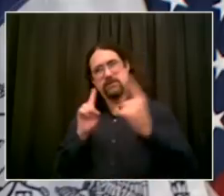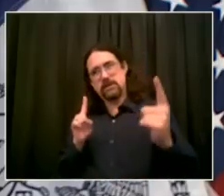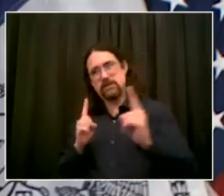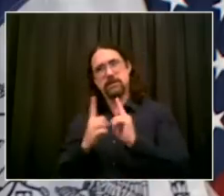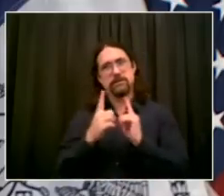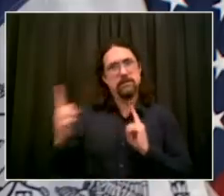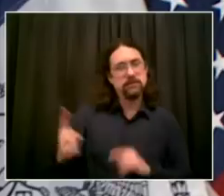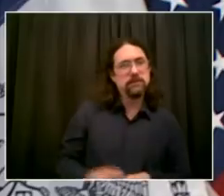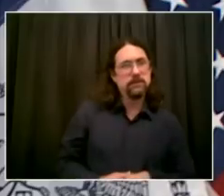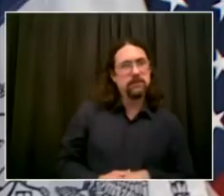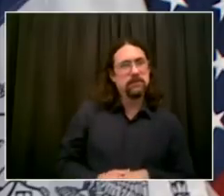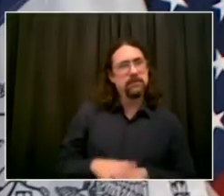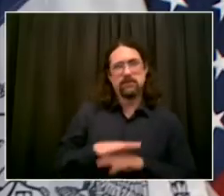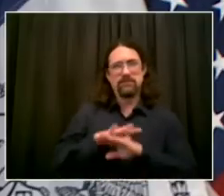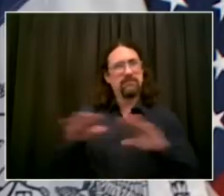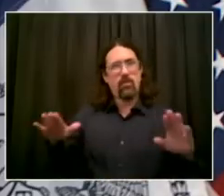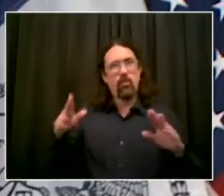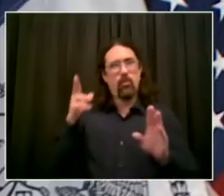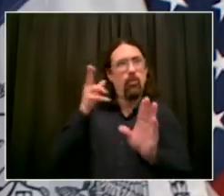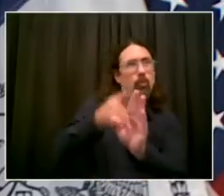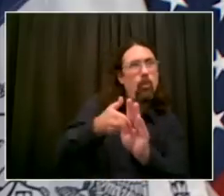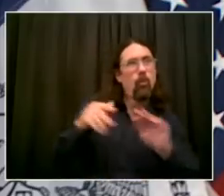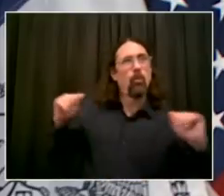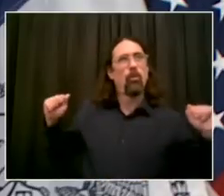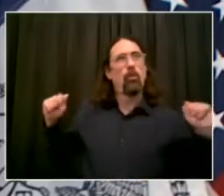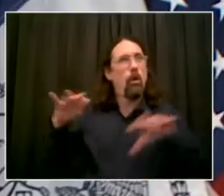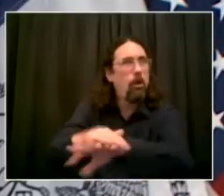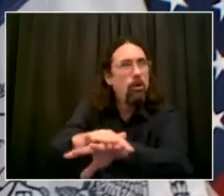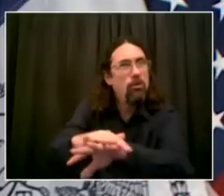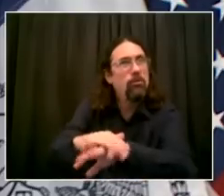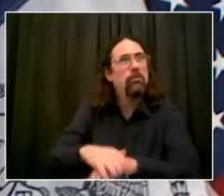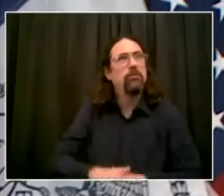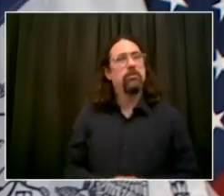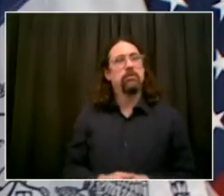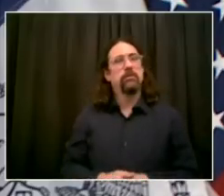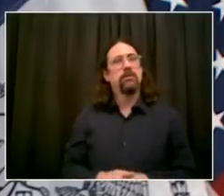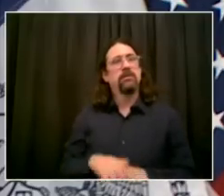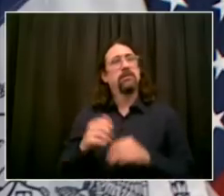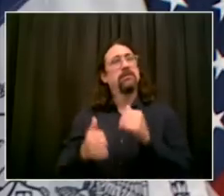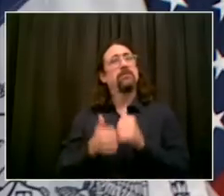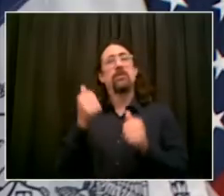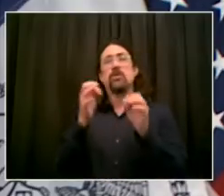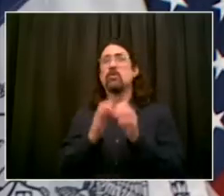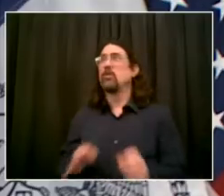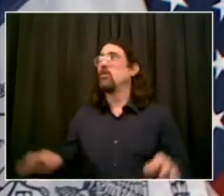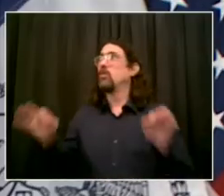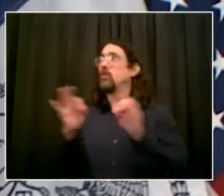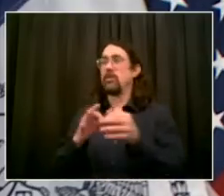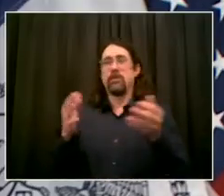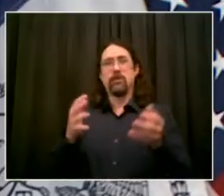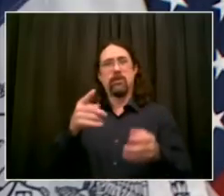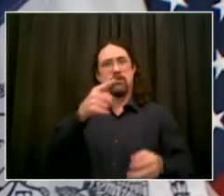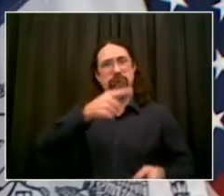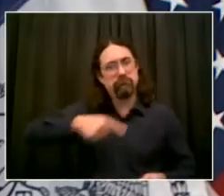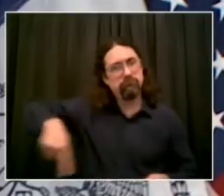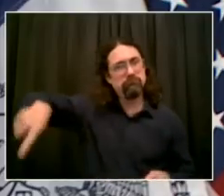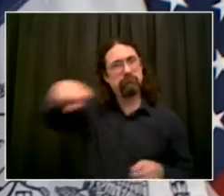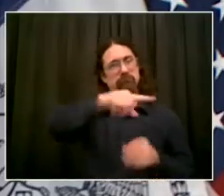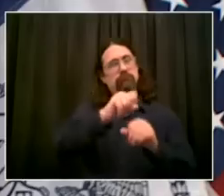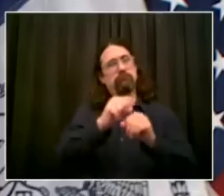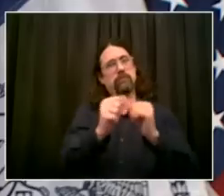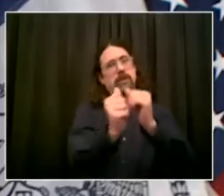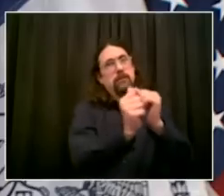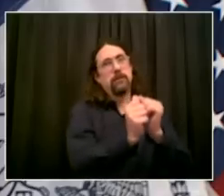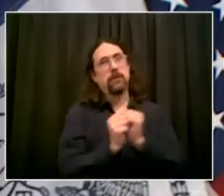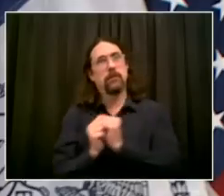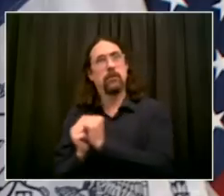every time you put on a mask, you are joining in common cause with your fellow New Yorker. Every time you practice social distancing, every time you use hand sanitizer,